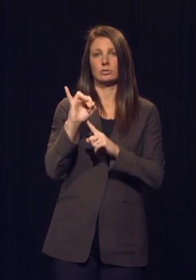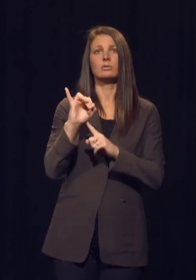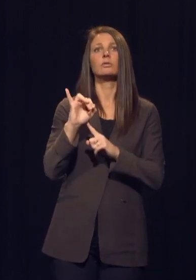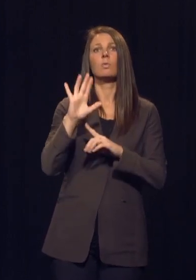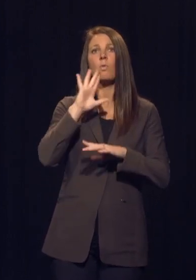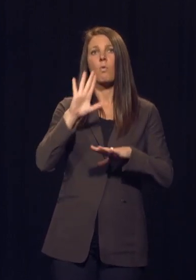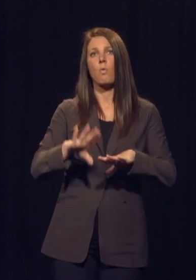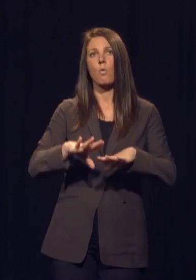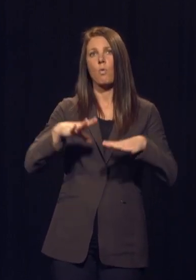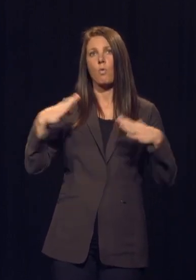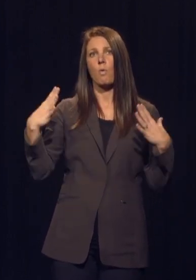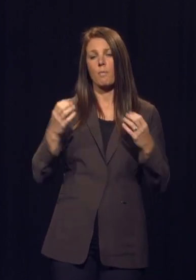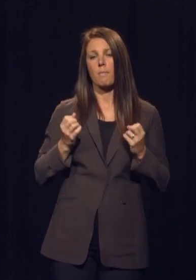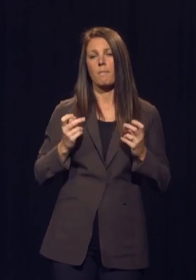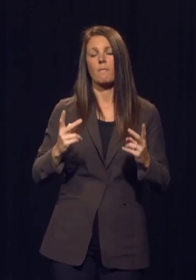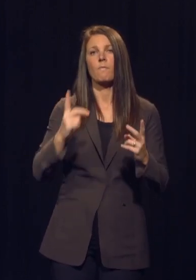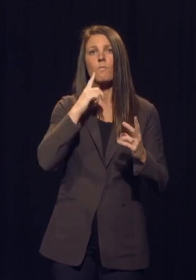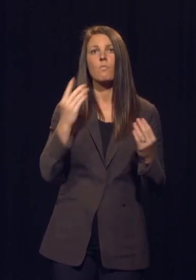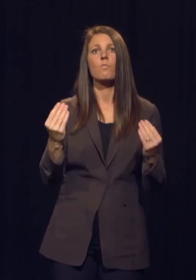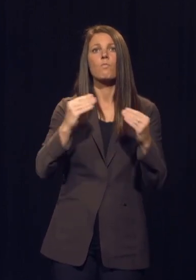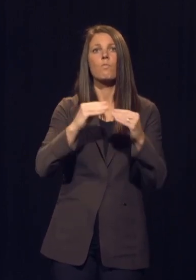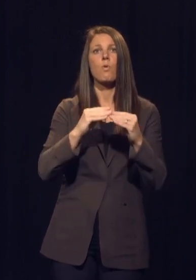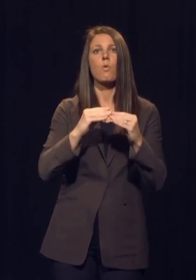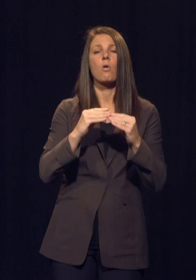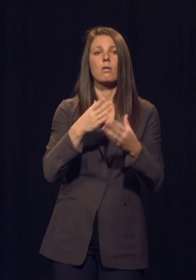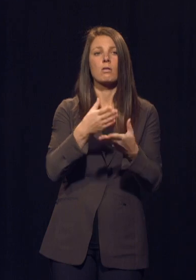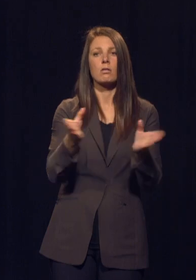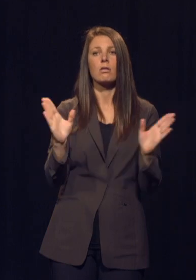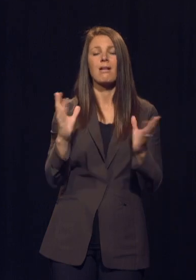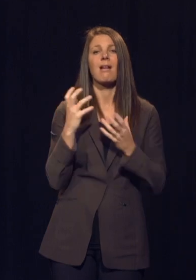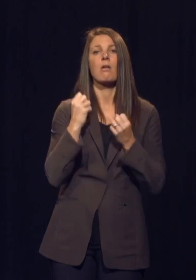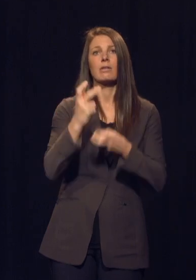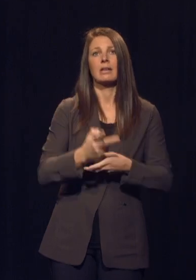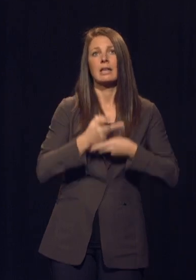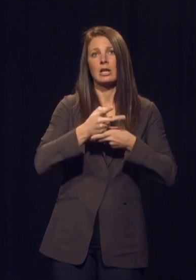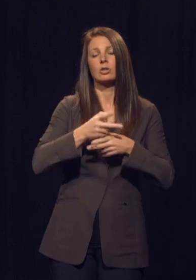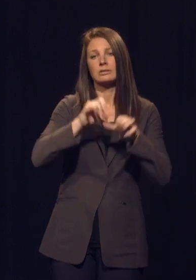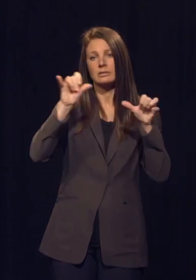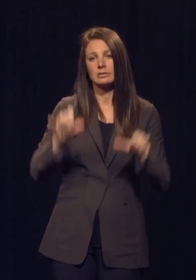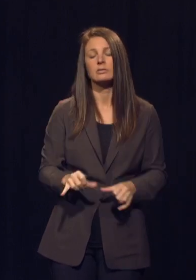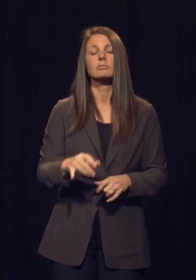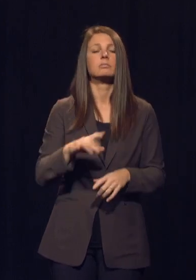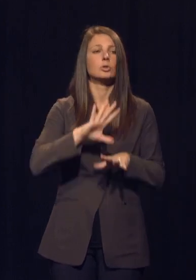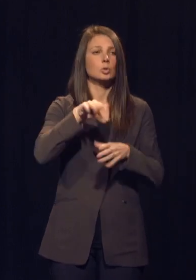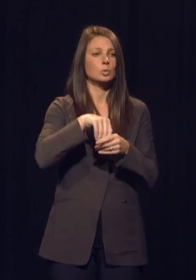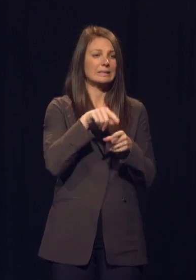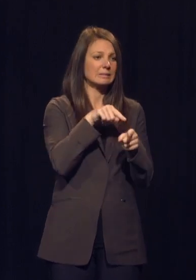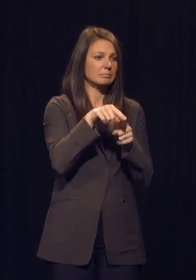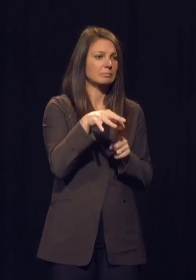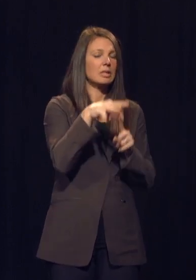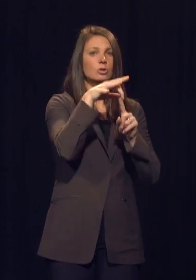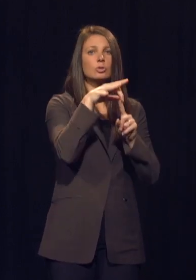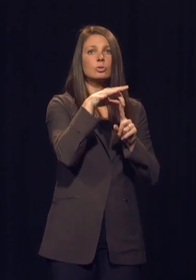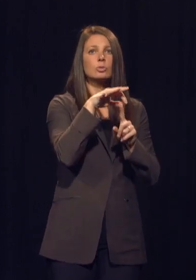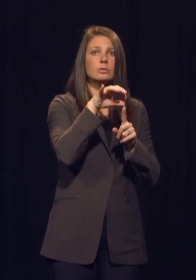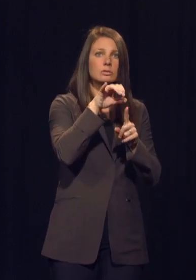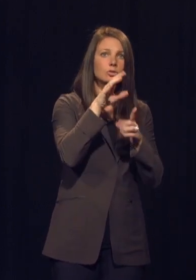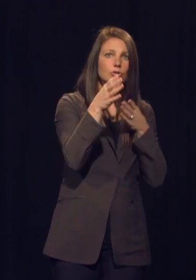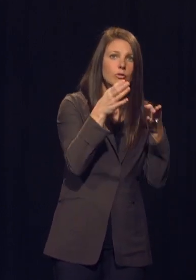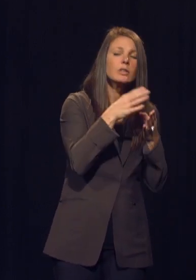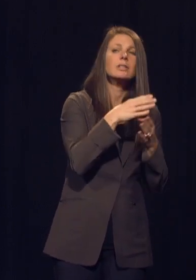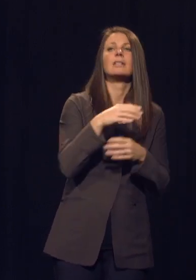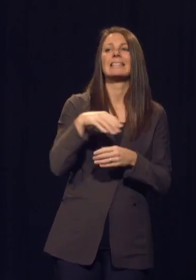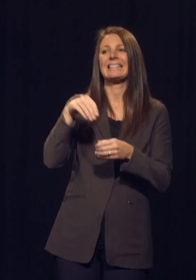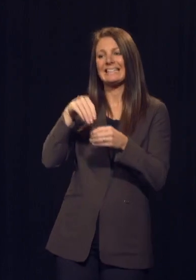to a broader healthcare system, including specialty services and necessary inpatient and